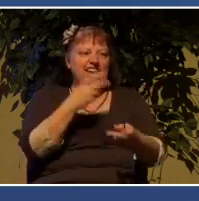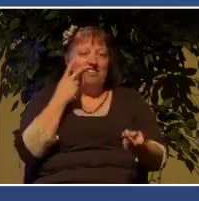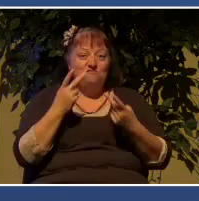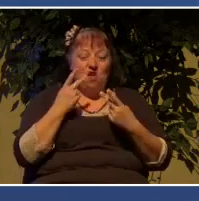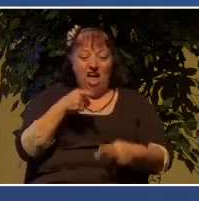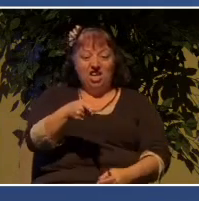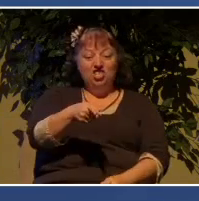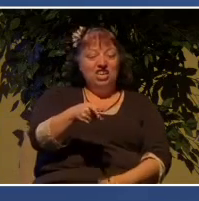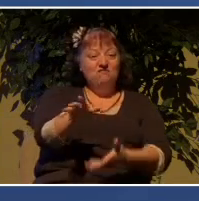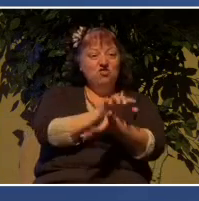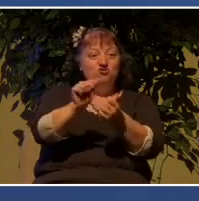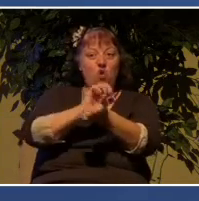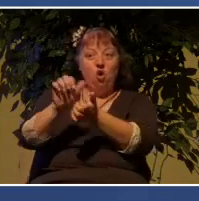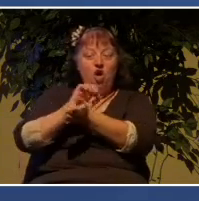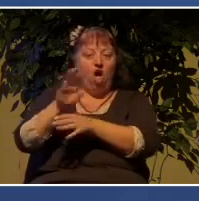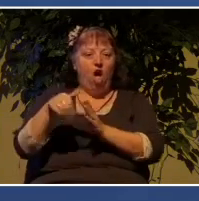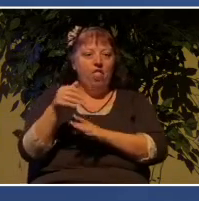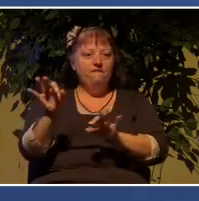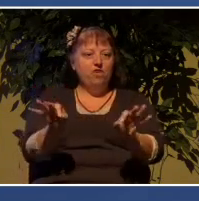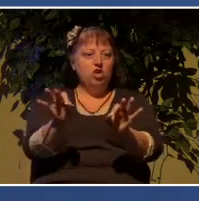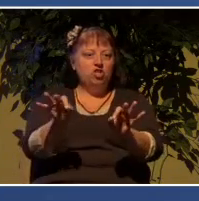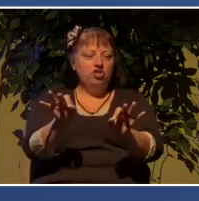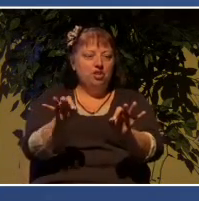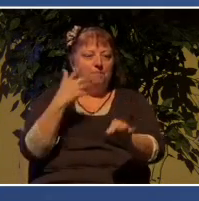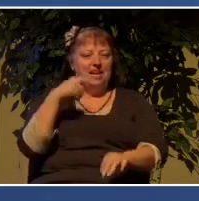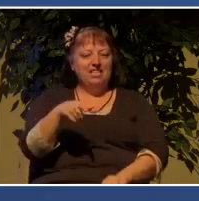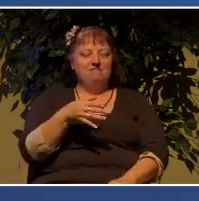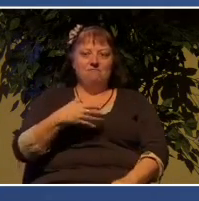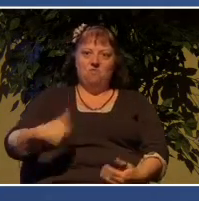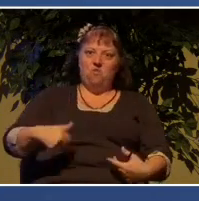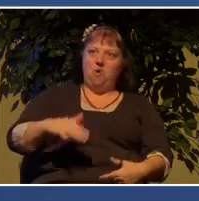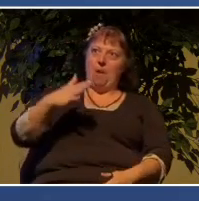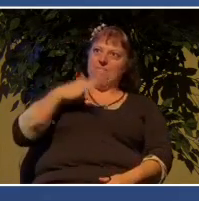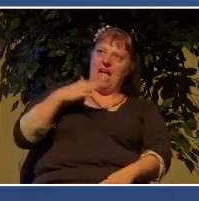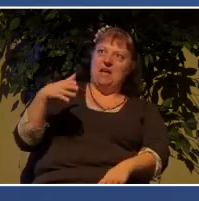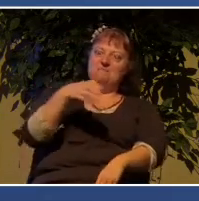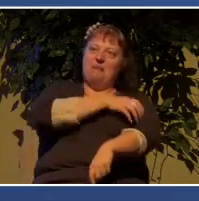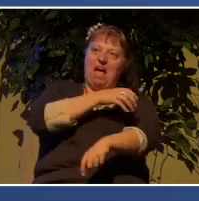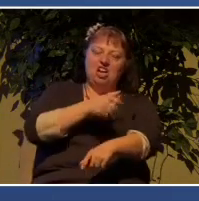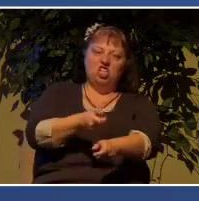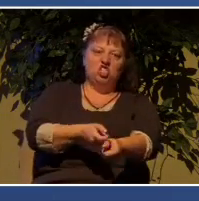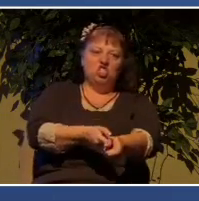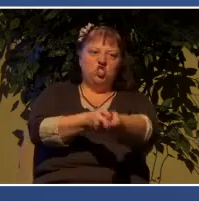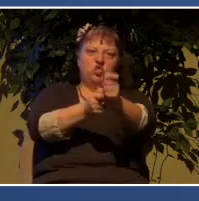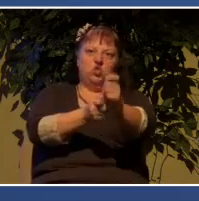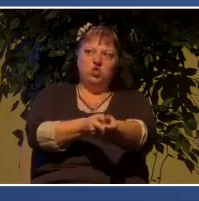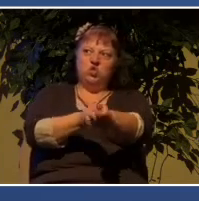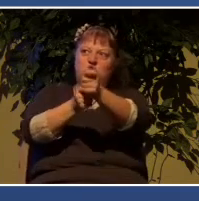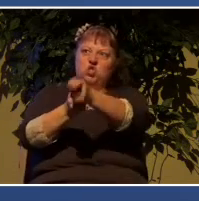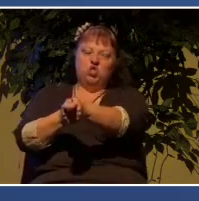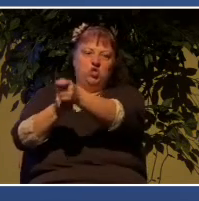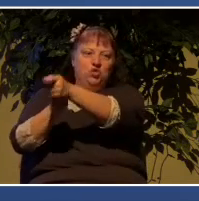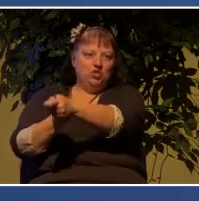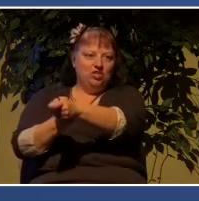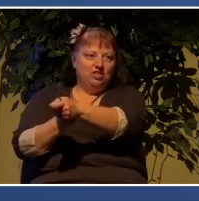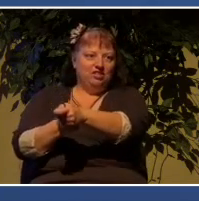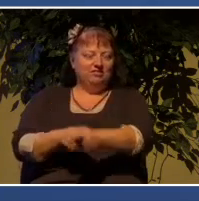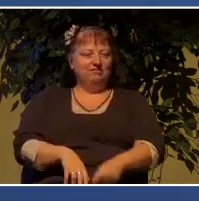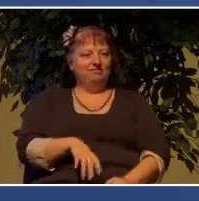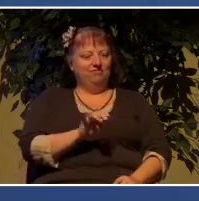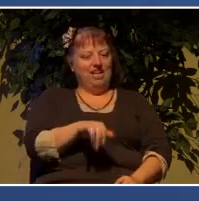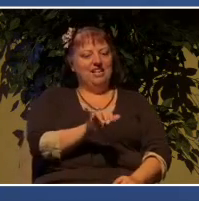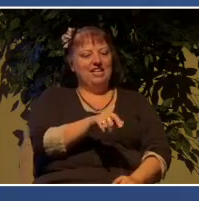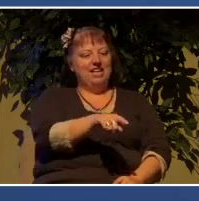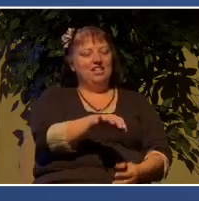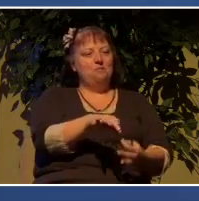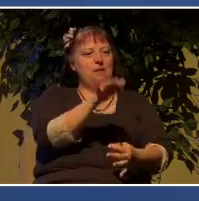is so enamored with his own power. Because you see, that's the context of the first book of